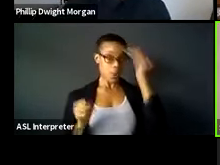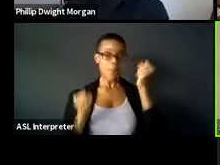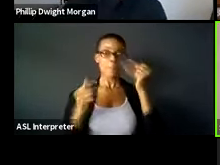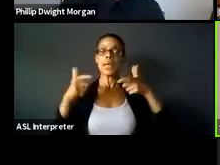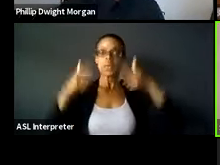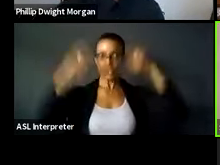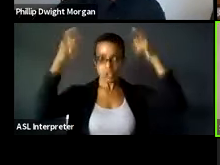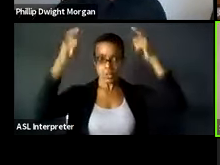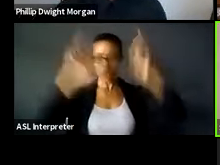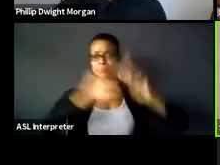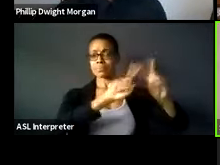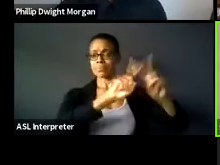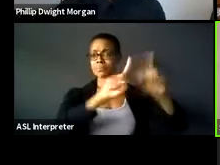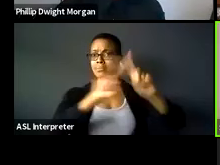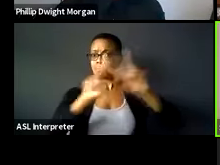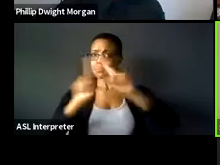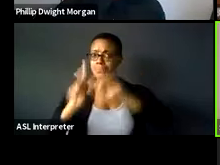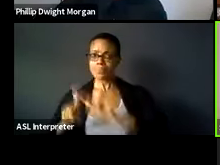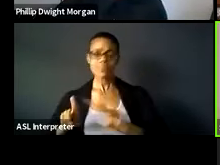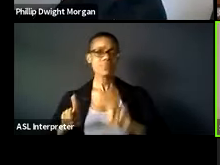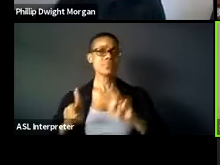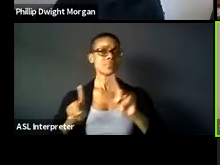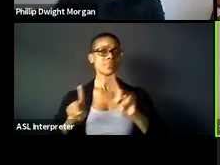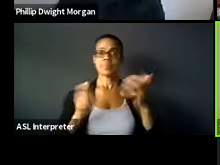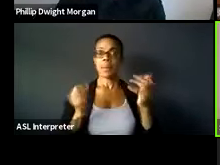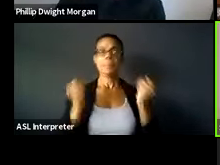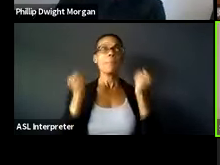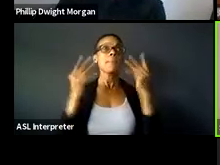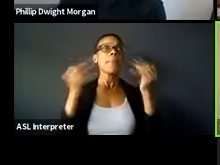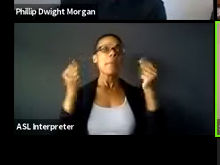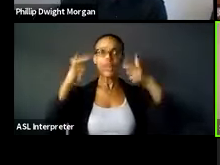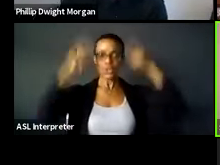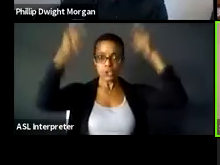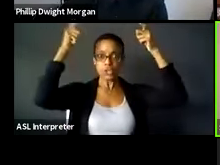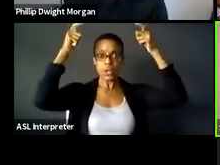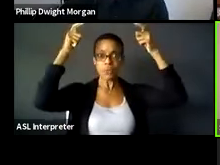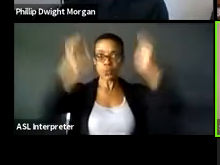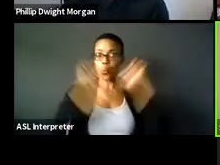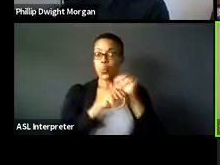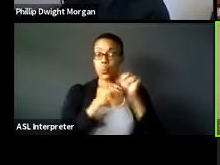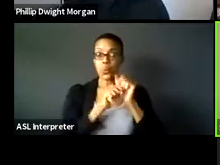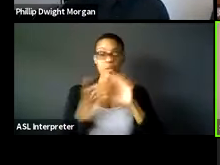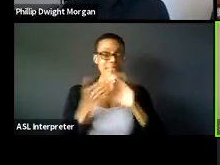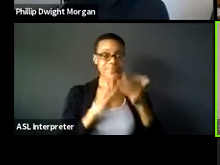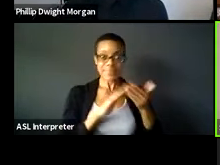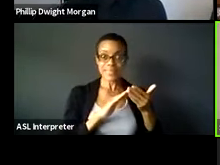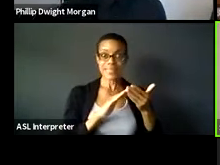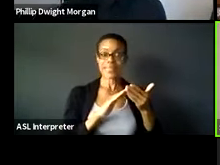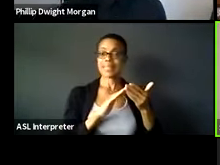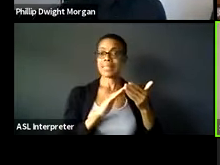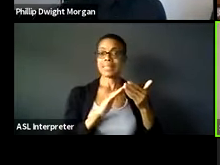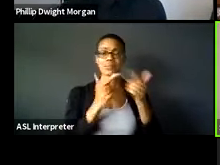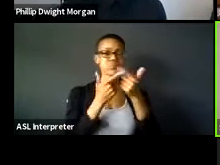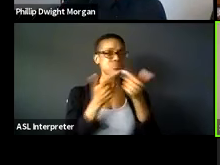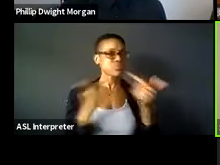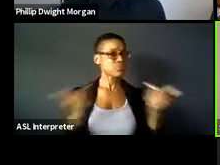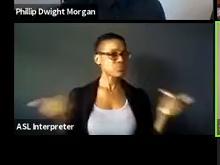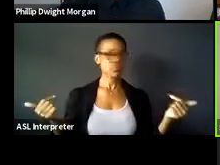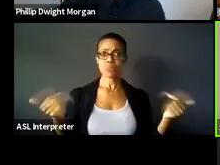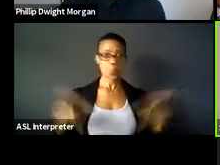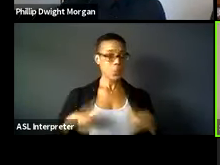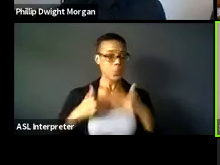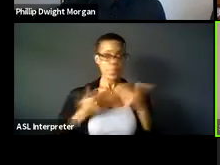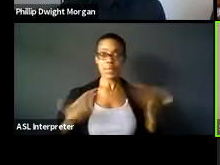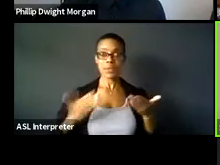Bashir Mounier, Joshna Maharaj, the many chefs that are in this city, Latoya Flagan, the many chefs that live in this